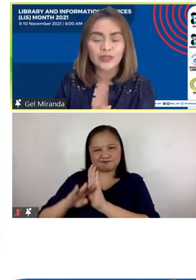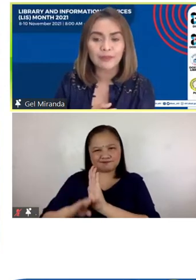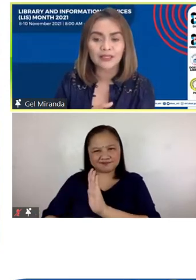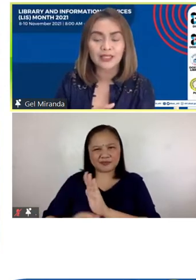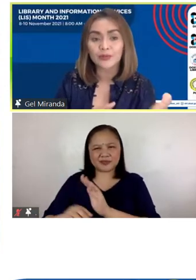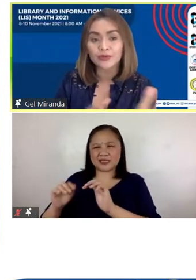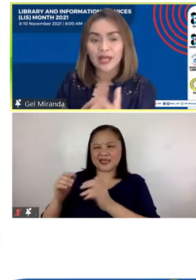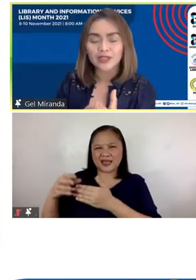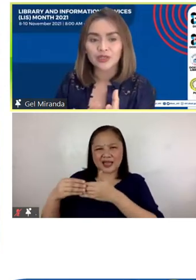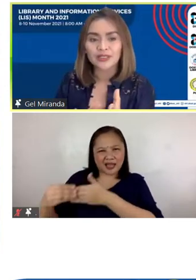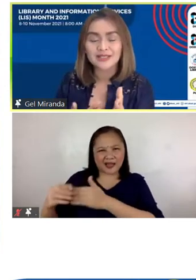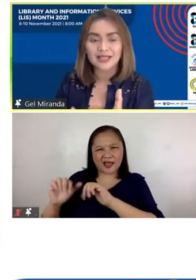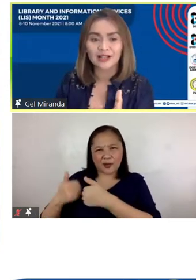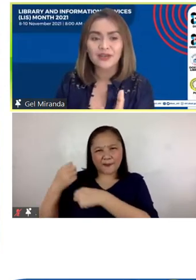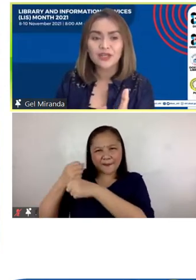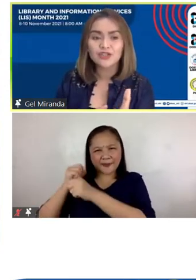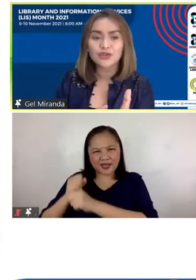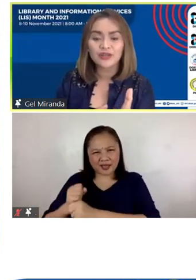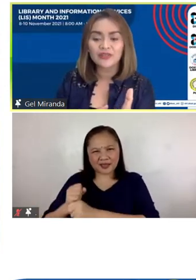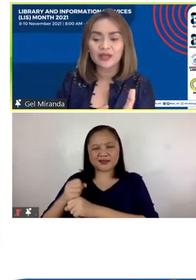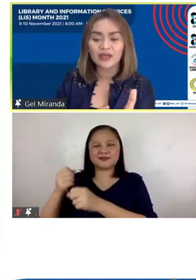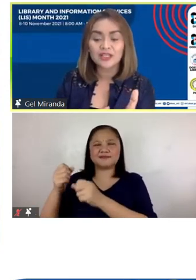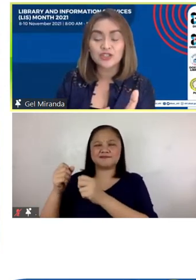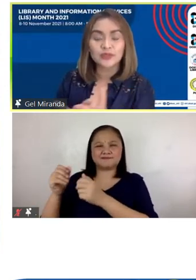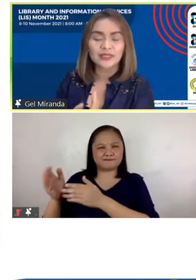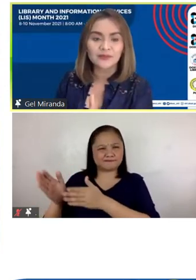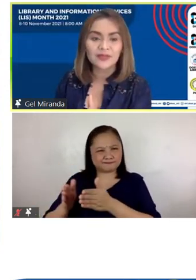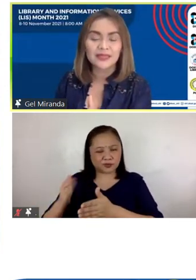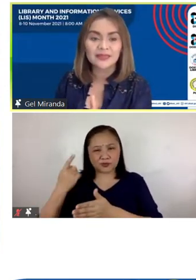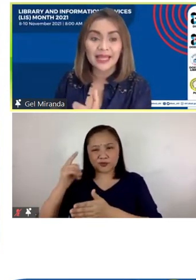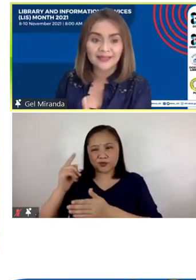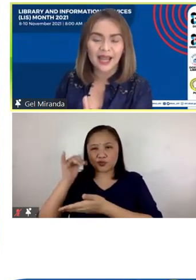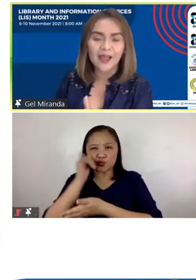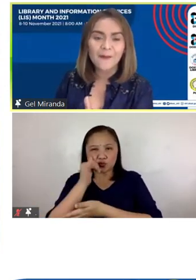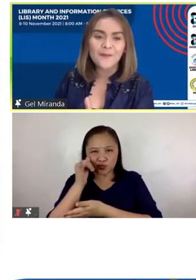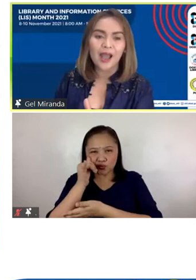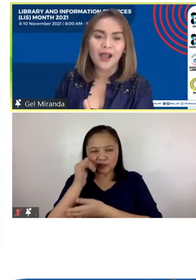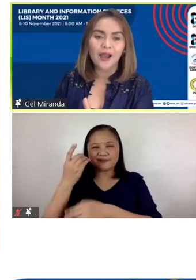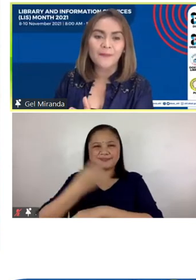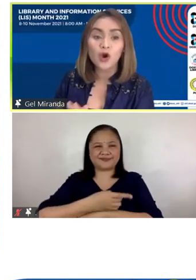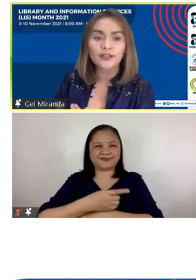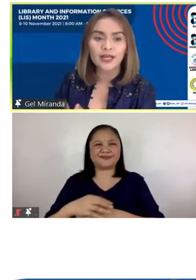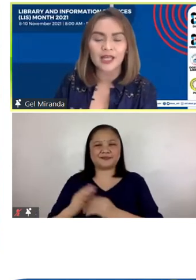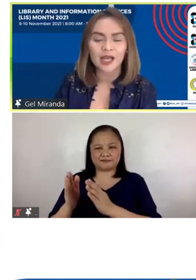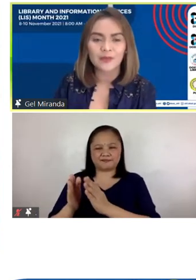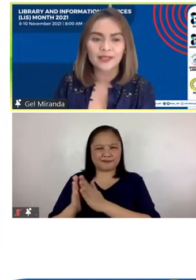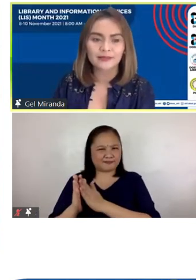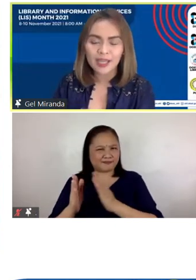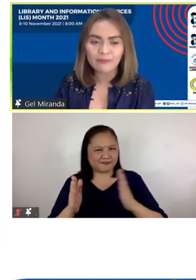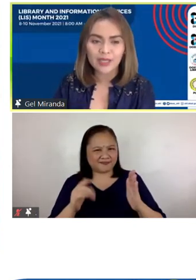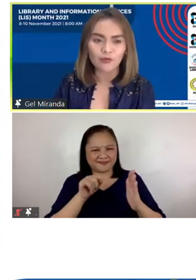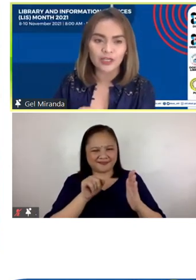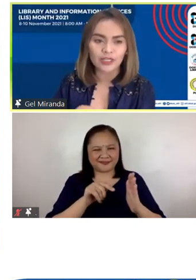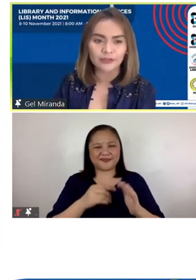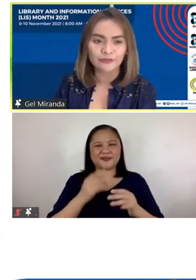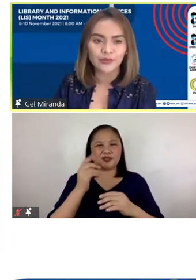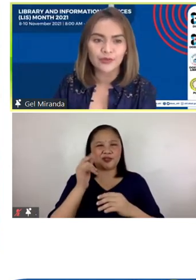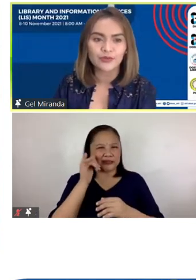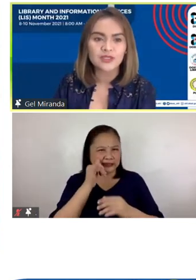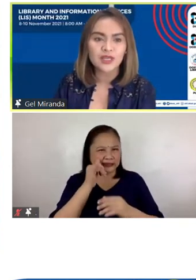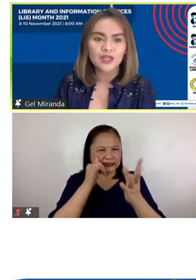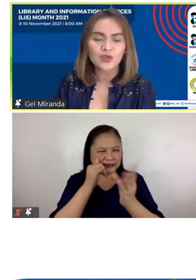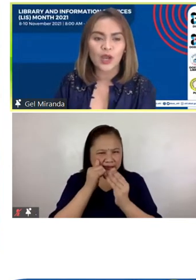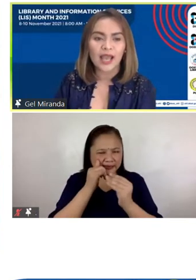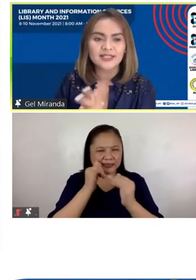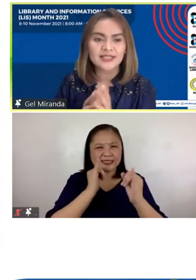we will make the production itself during the shooting date na magkoconduct na kami ng taping or